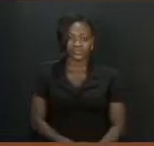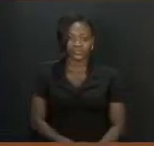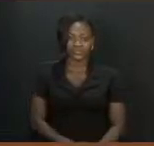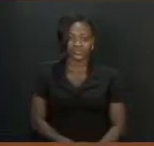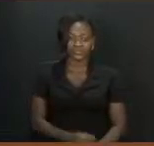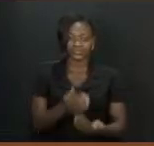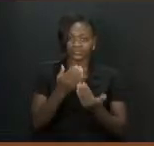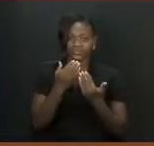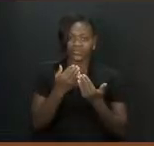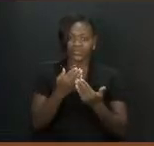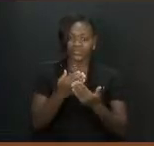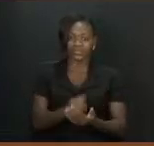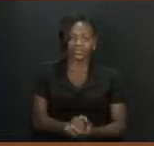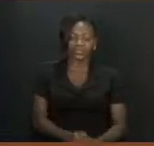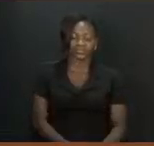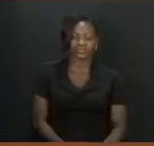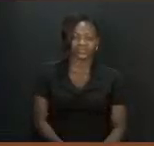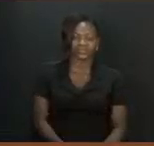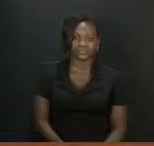Thank you very much, honourable members.